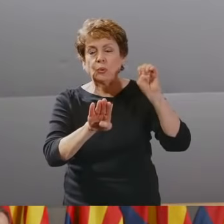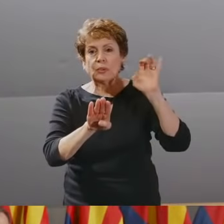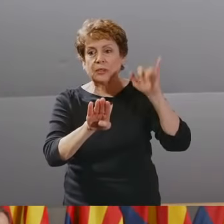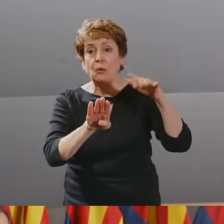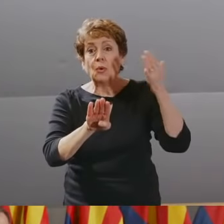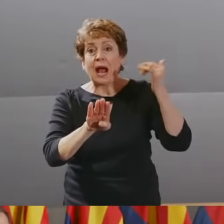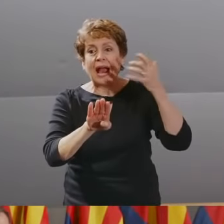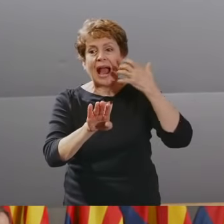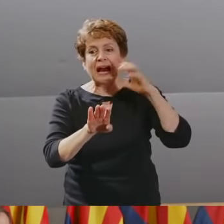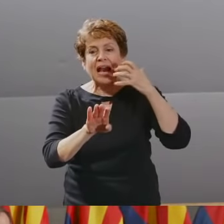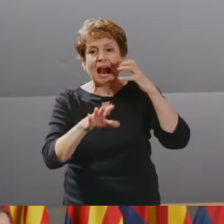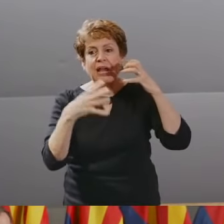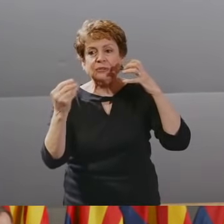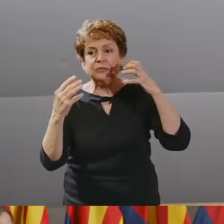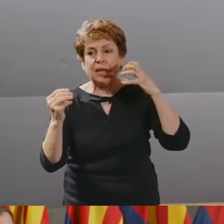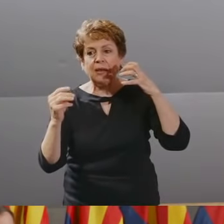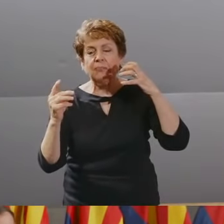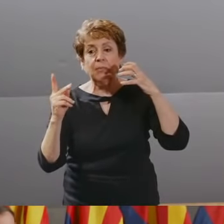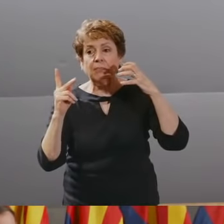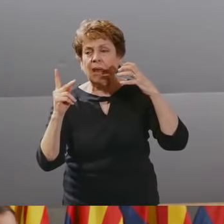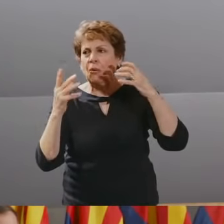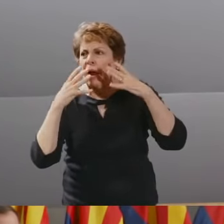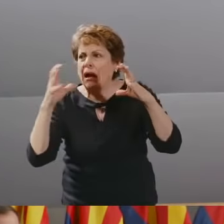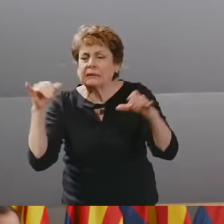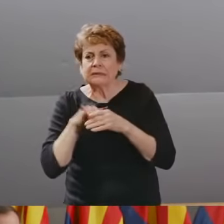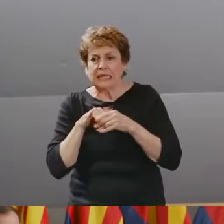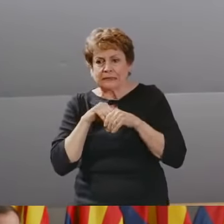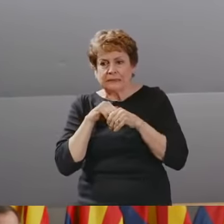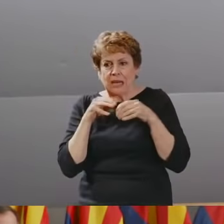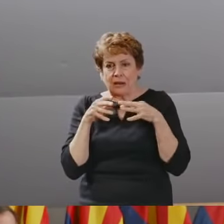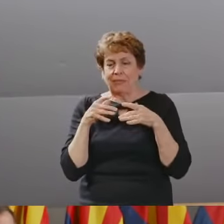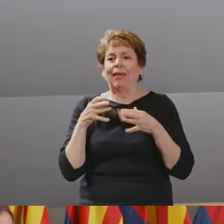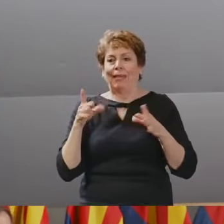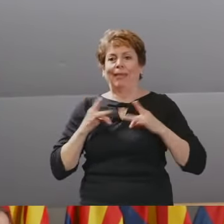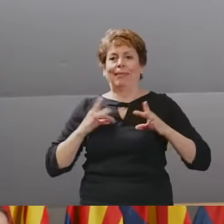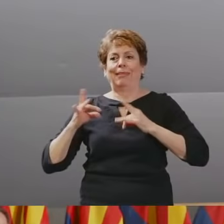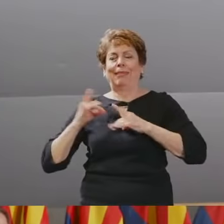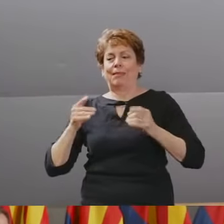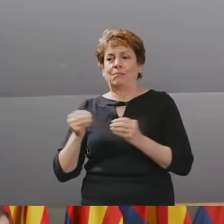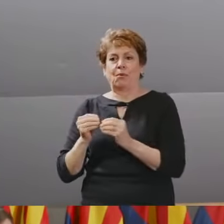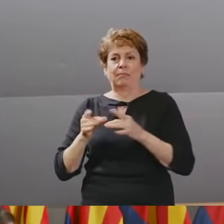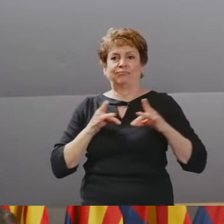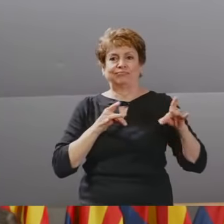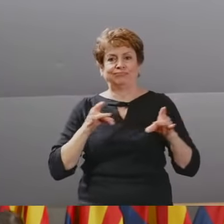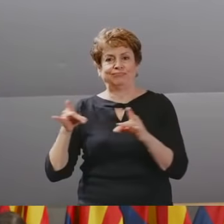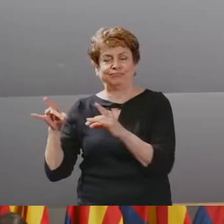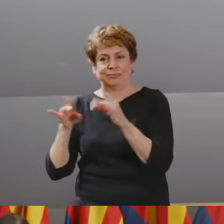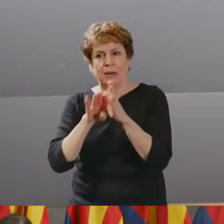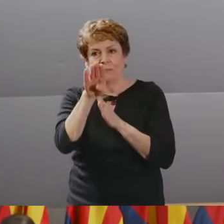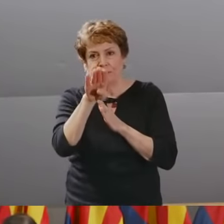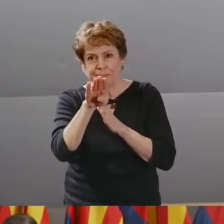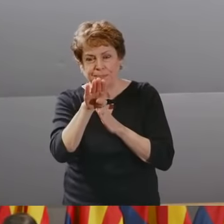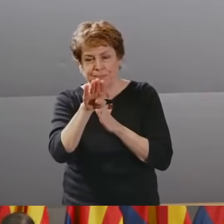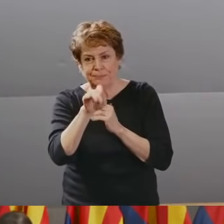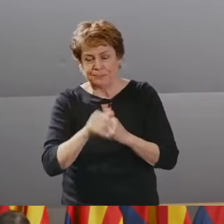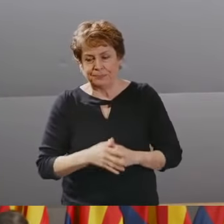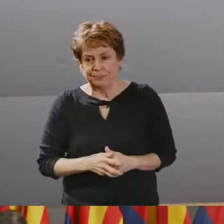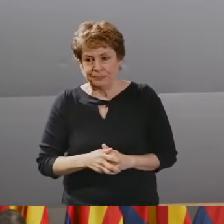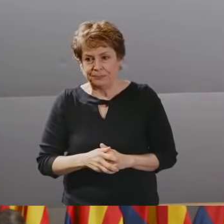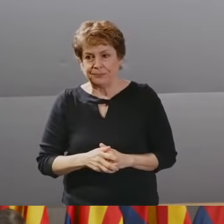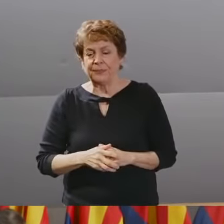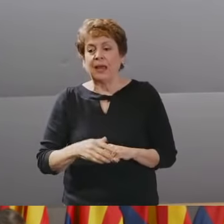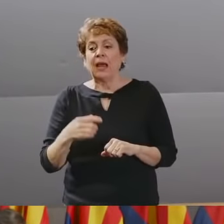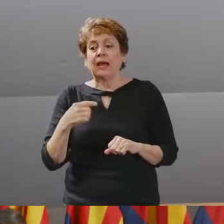digits. With the knowledge that we have, and also we did put declarative